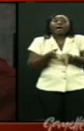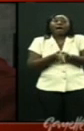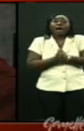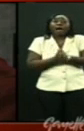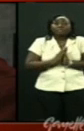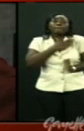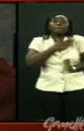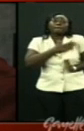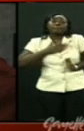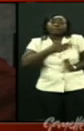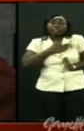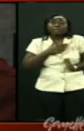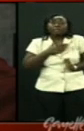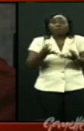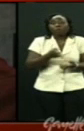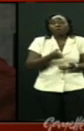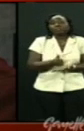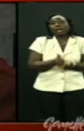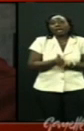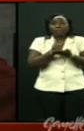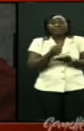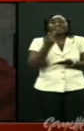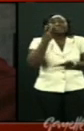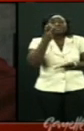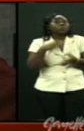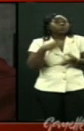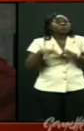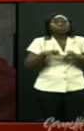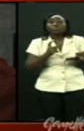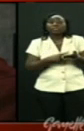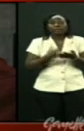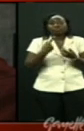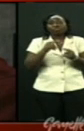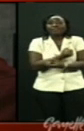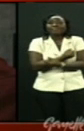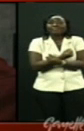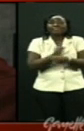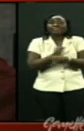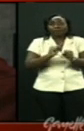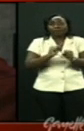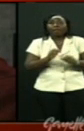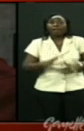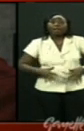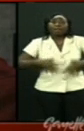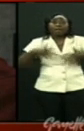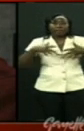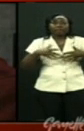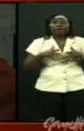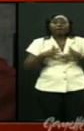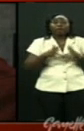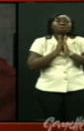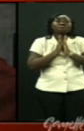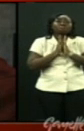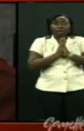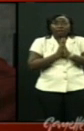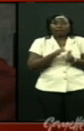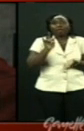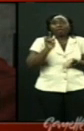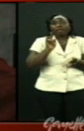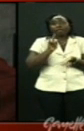to you this morning to do something to save this little boy's life. And we hope and pray that the nurses